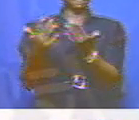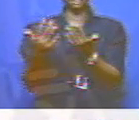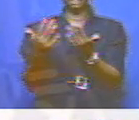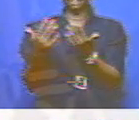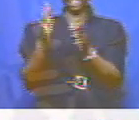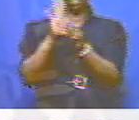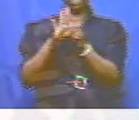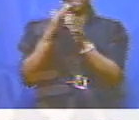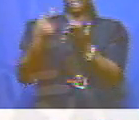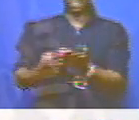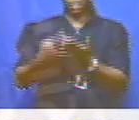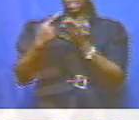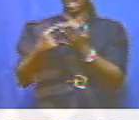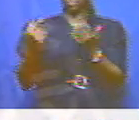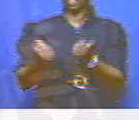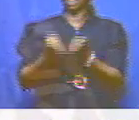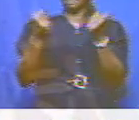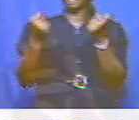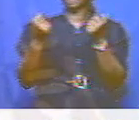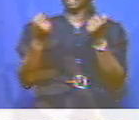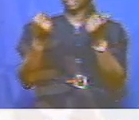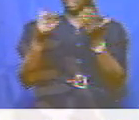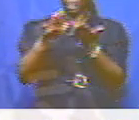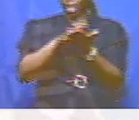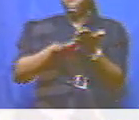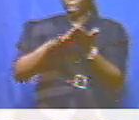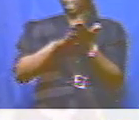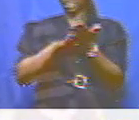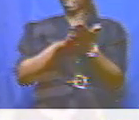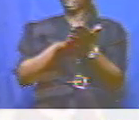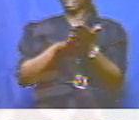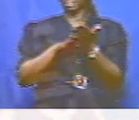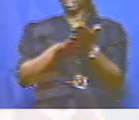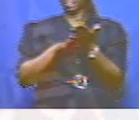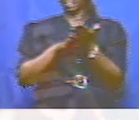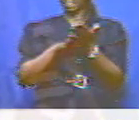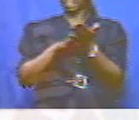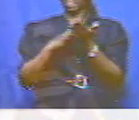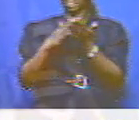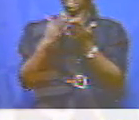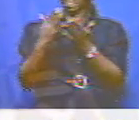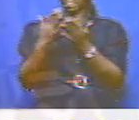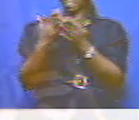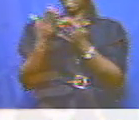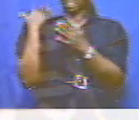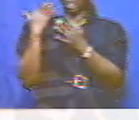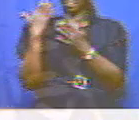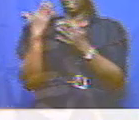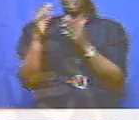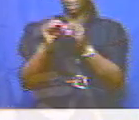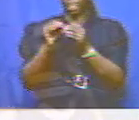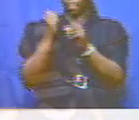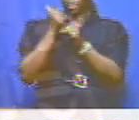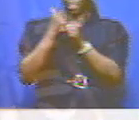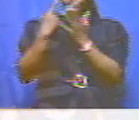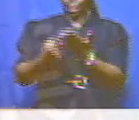lot of discussions have taken place. We are basically, as of the last IMC, we did discuss